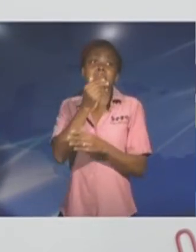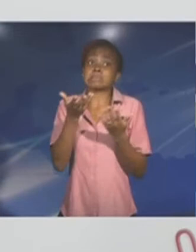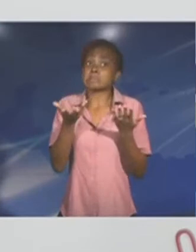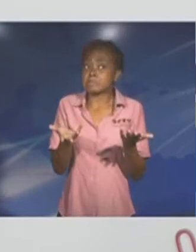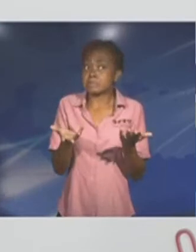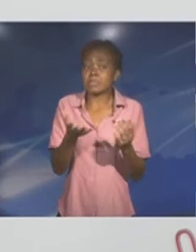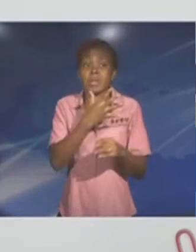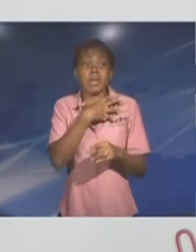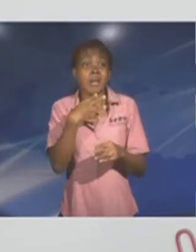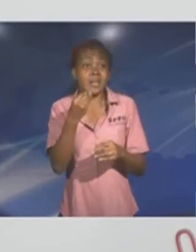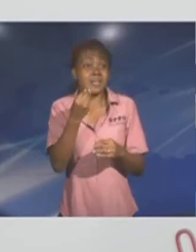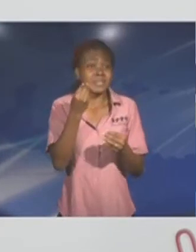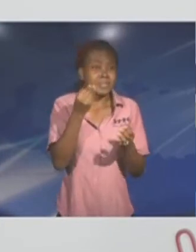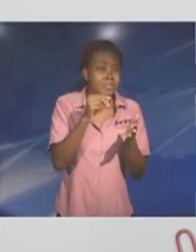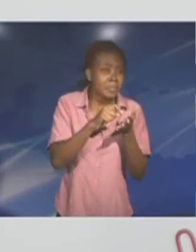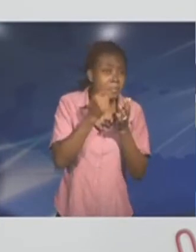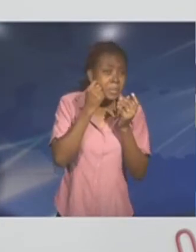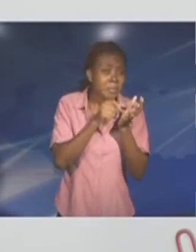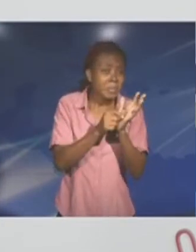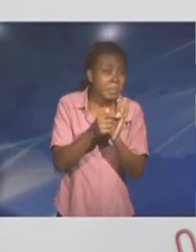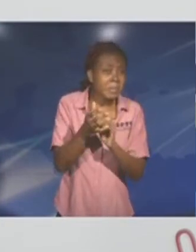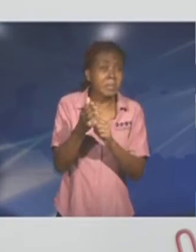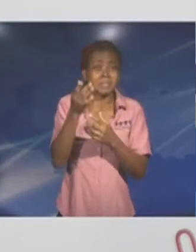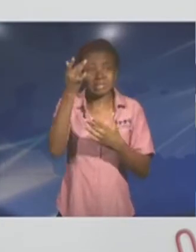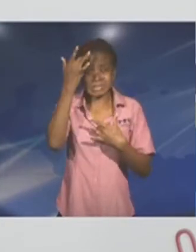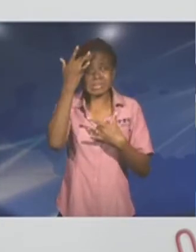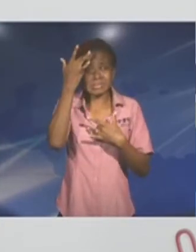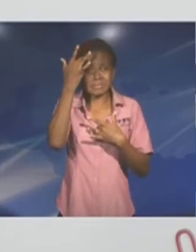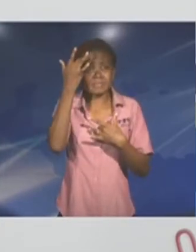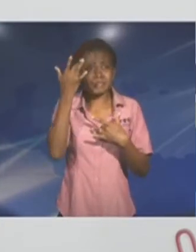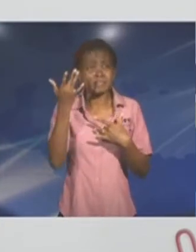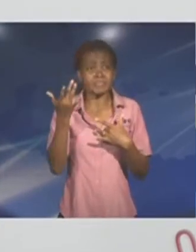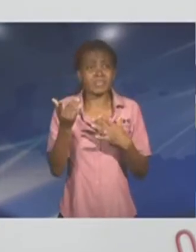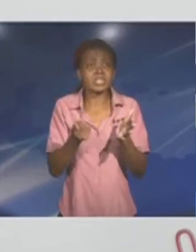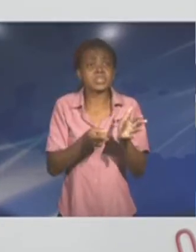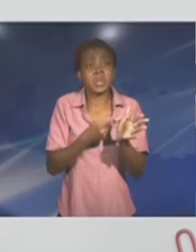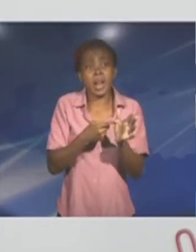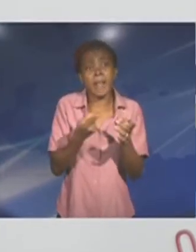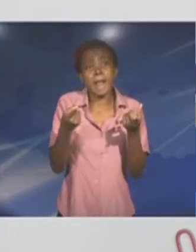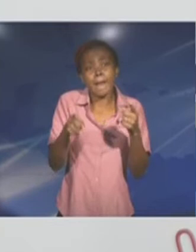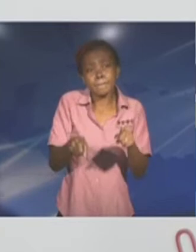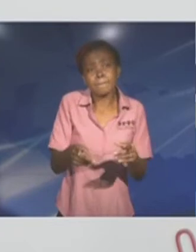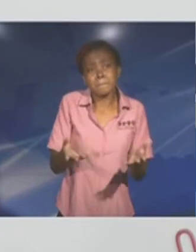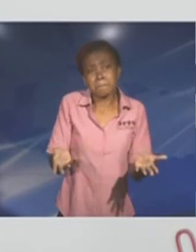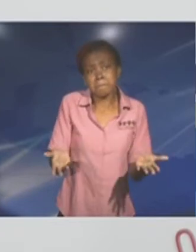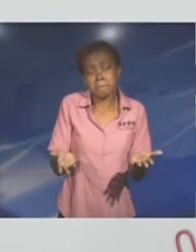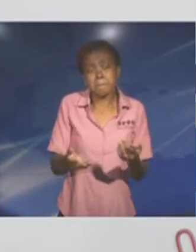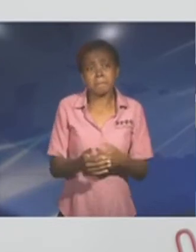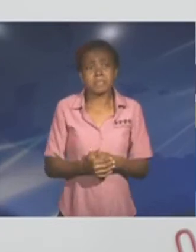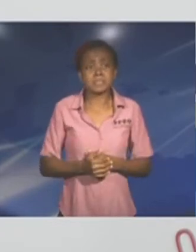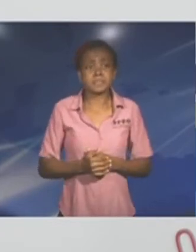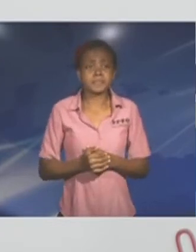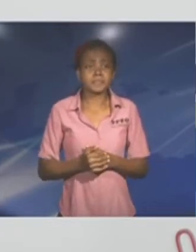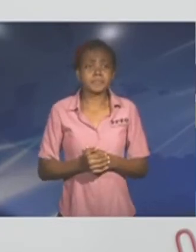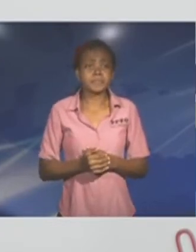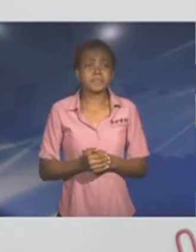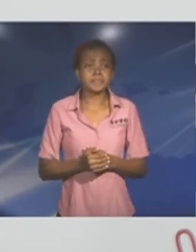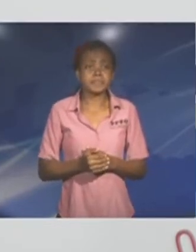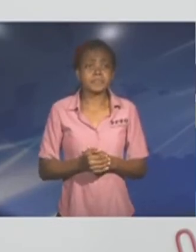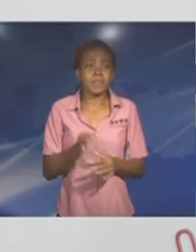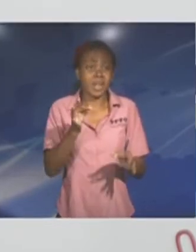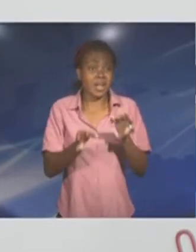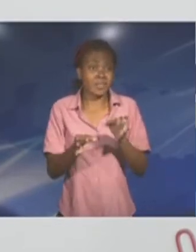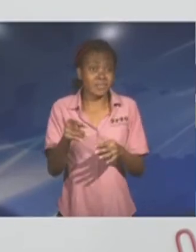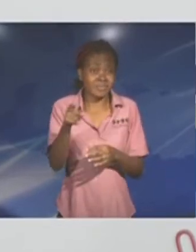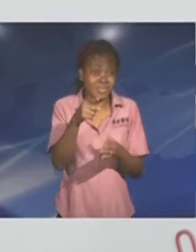this is not something that is uncommon. This does happen once you have kids together in close proximity and in